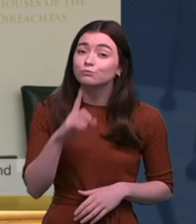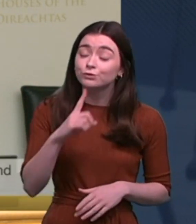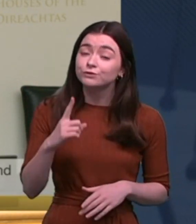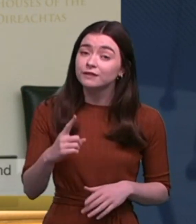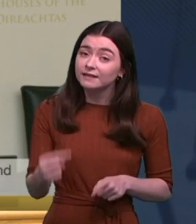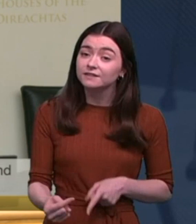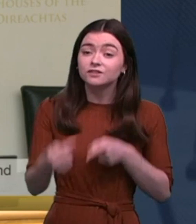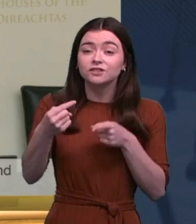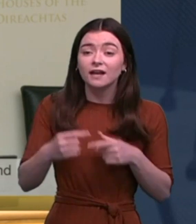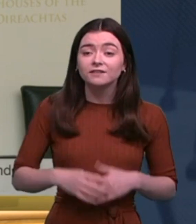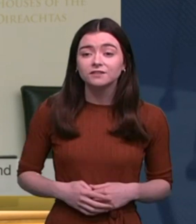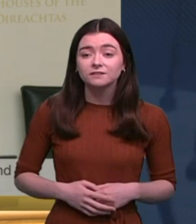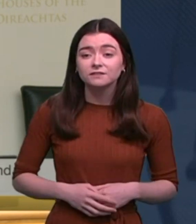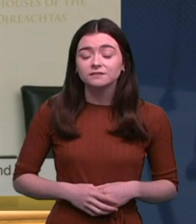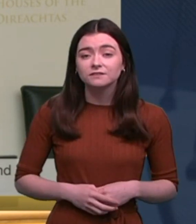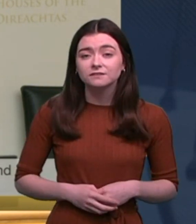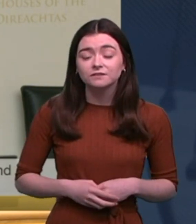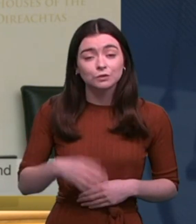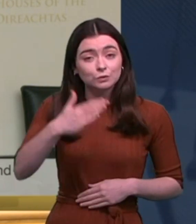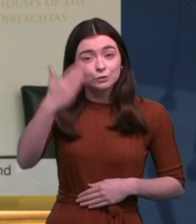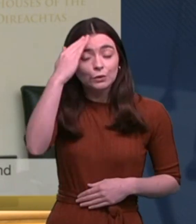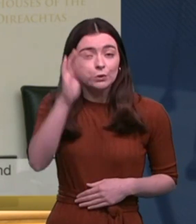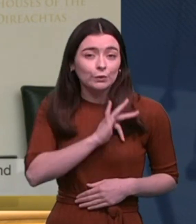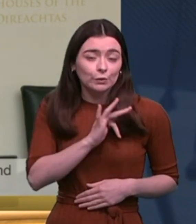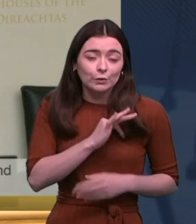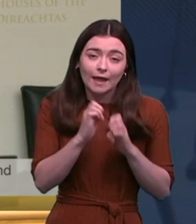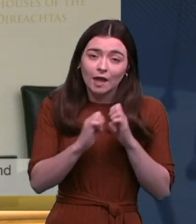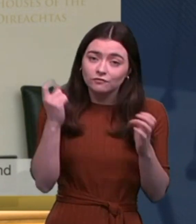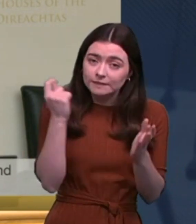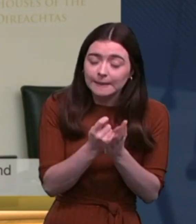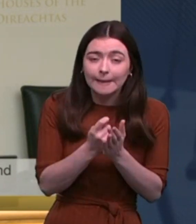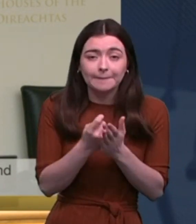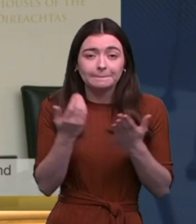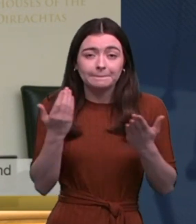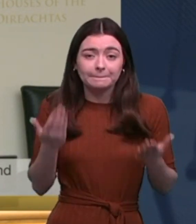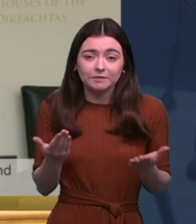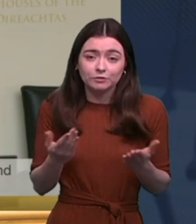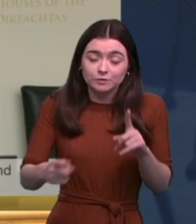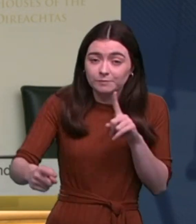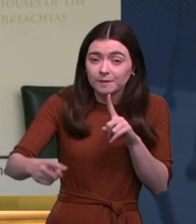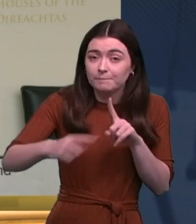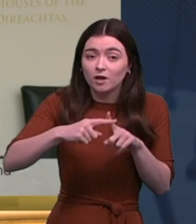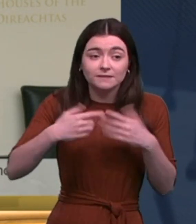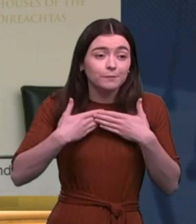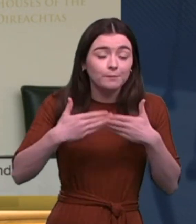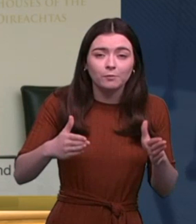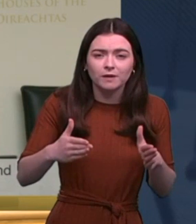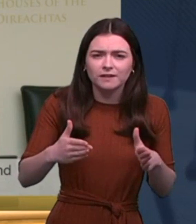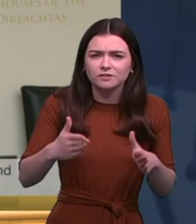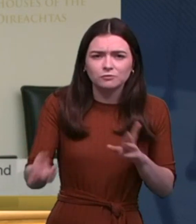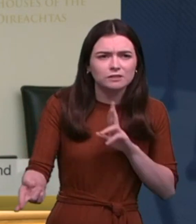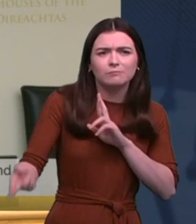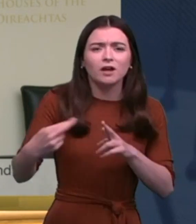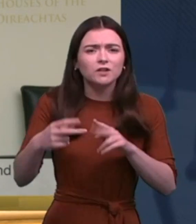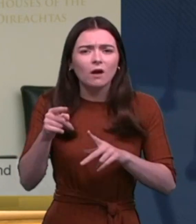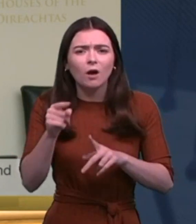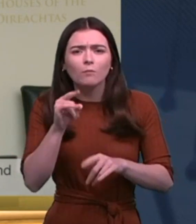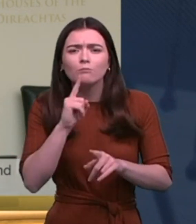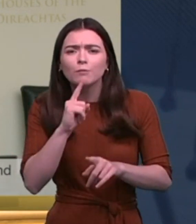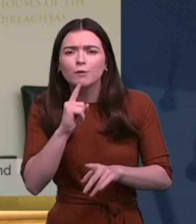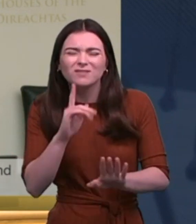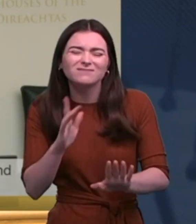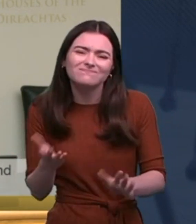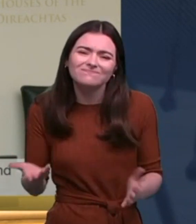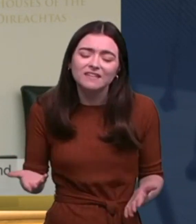challenging. You'll know yourself, every time you put something positive in the public domain, someone comes back and says, but, and